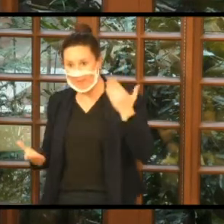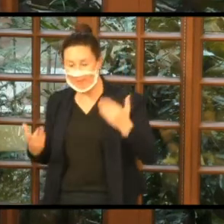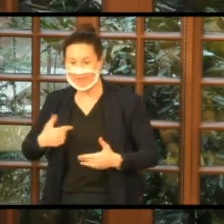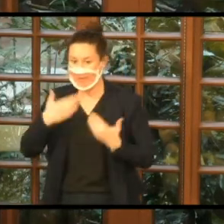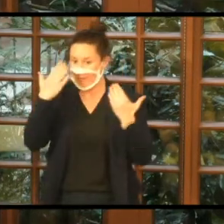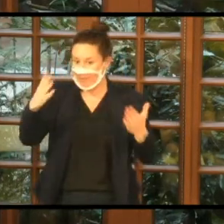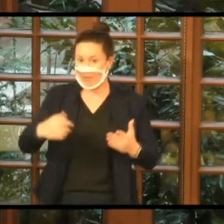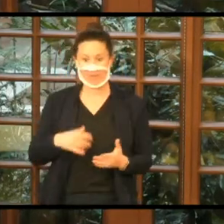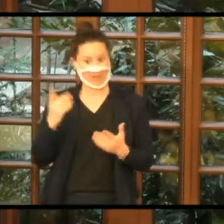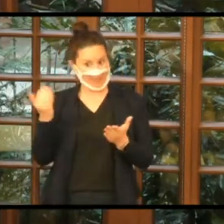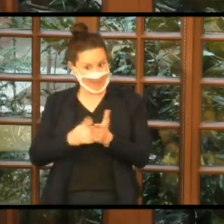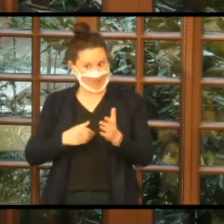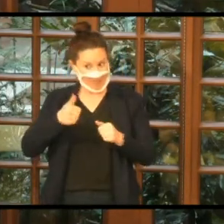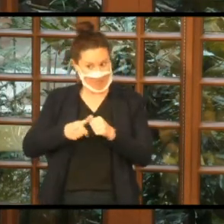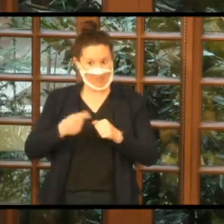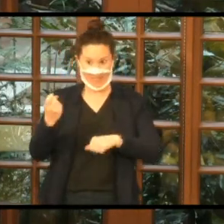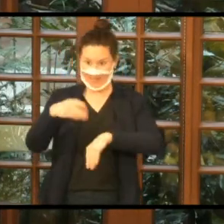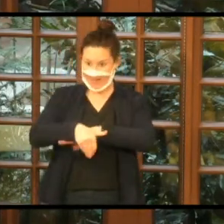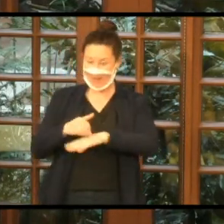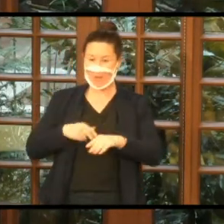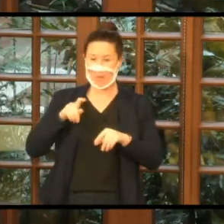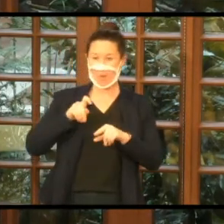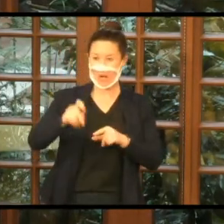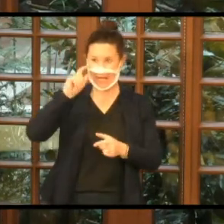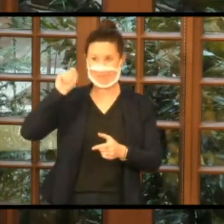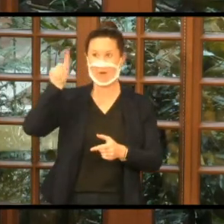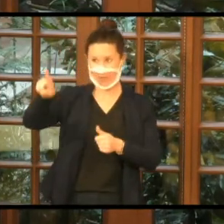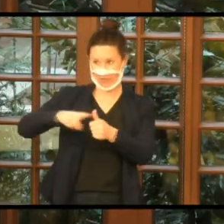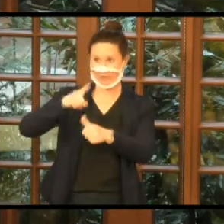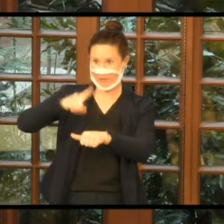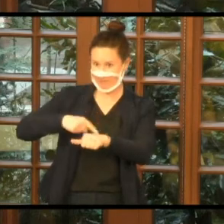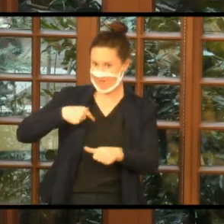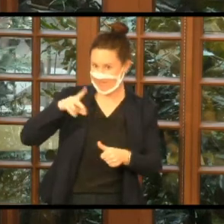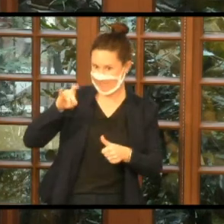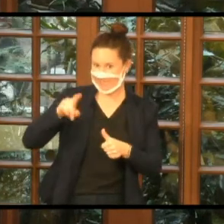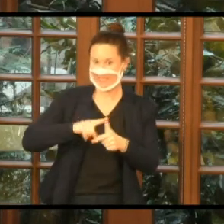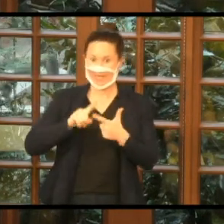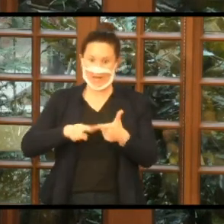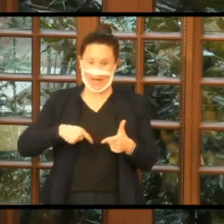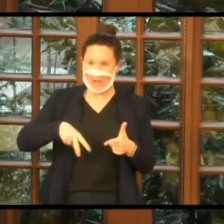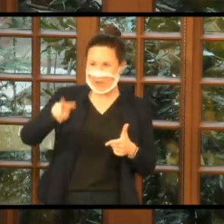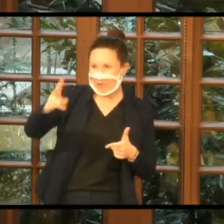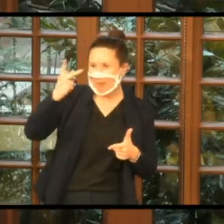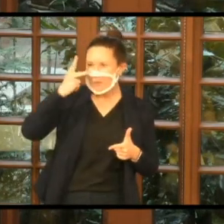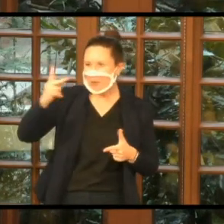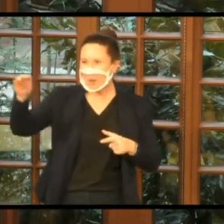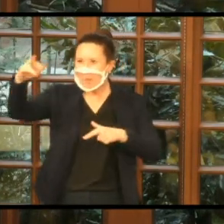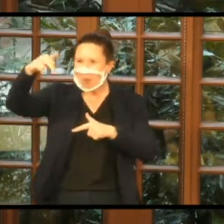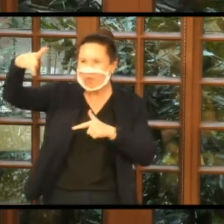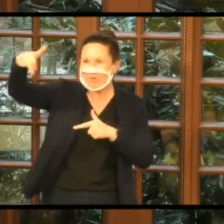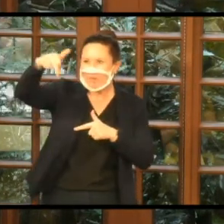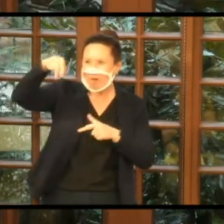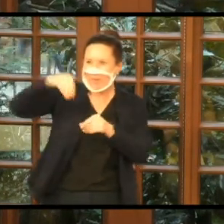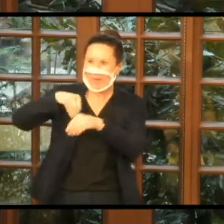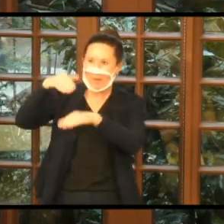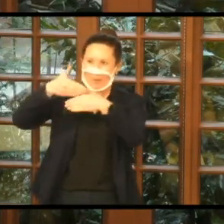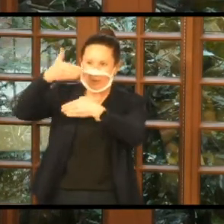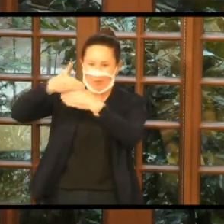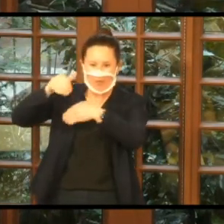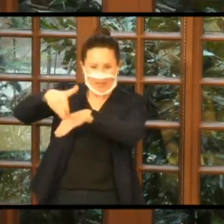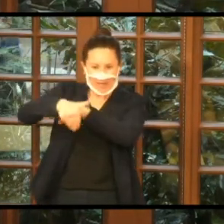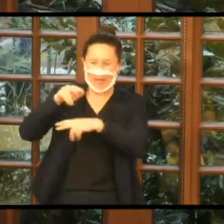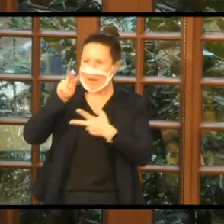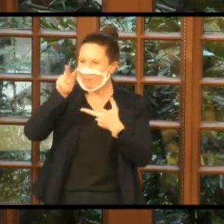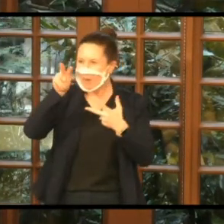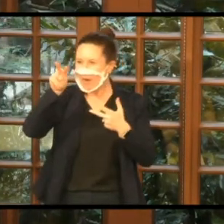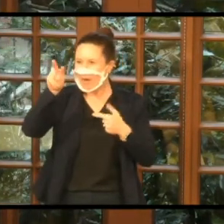who spotted Rochelle from the sidewalk that first night. I was the one who looked up and watched her move inside the yellow square of a midnight window, watched her until that